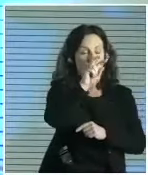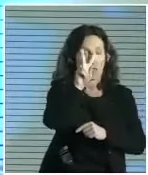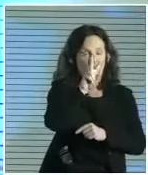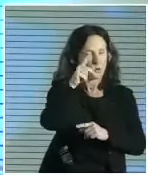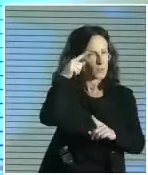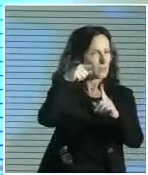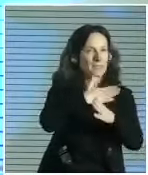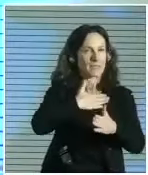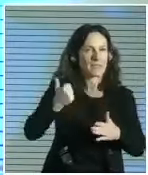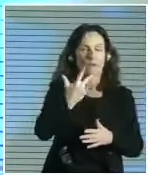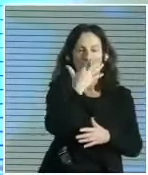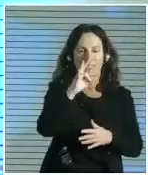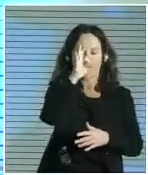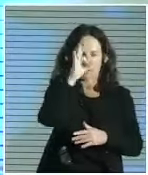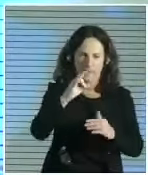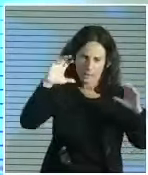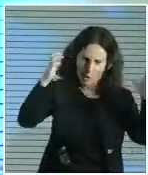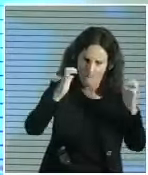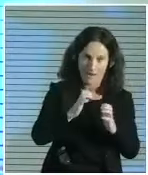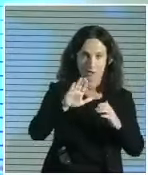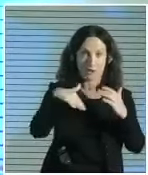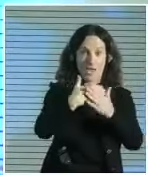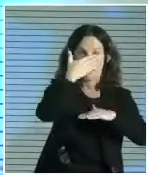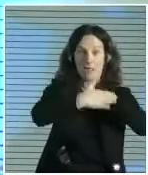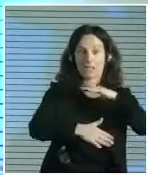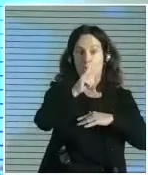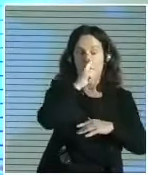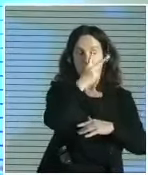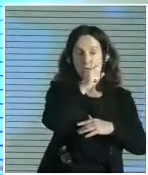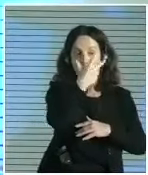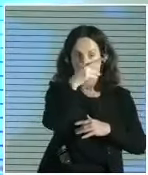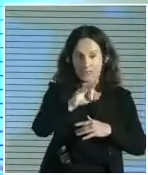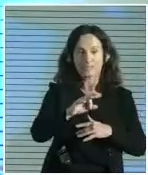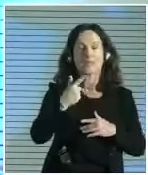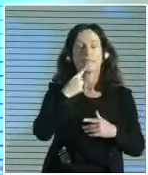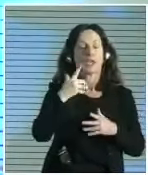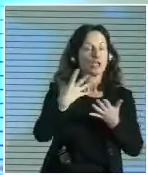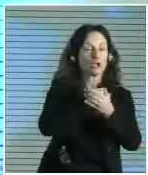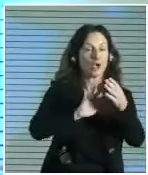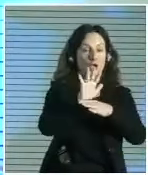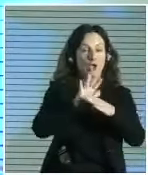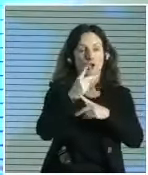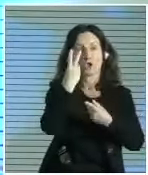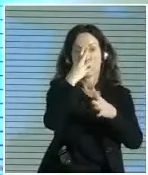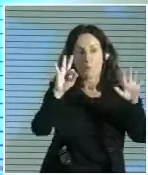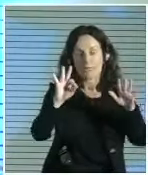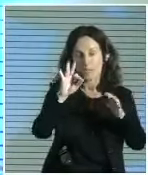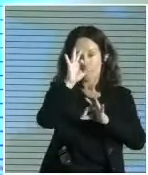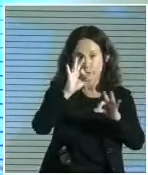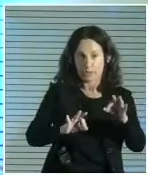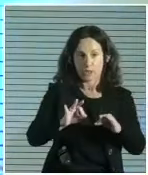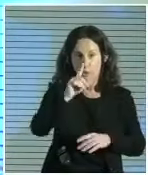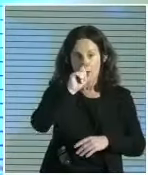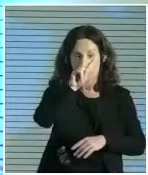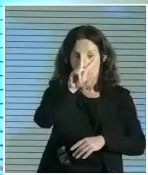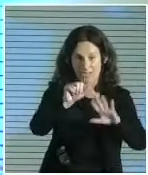emissions by 90% before 2026. We treat all the sewage waters.